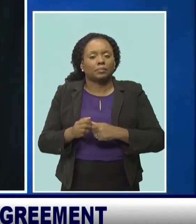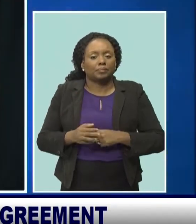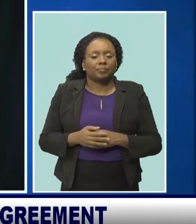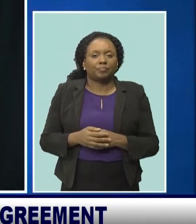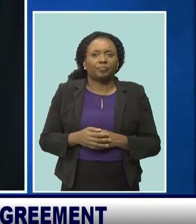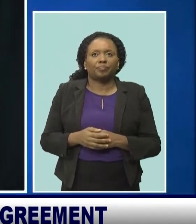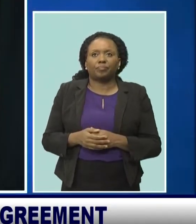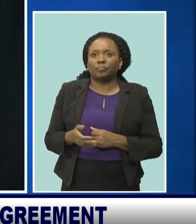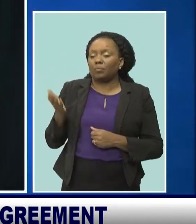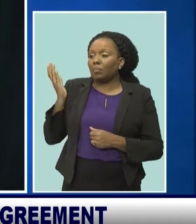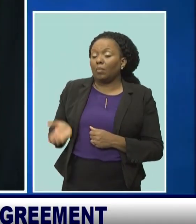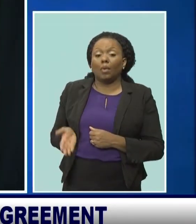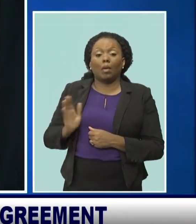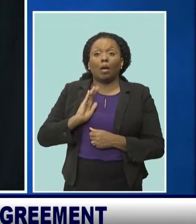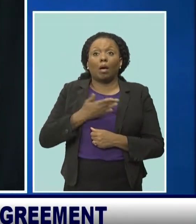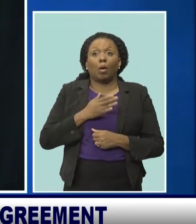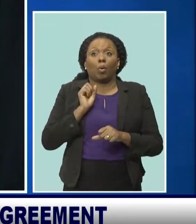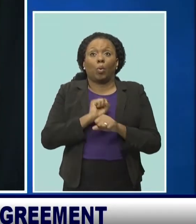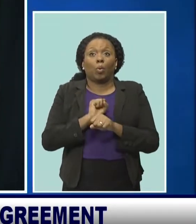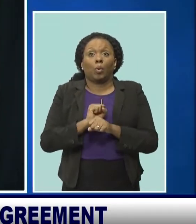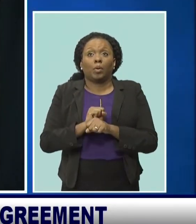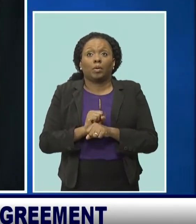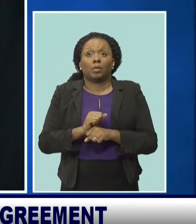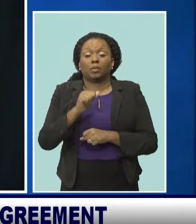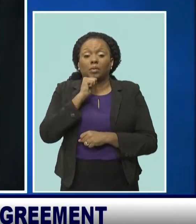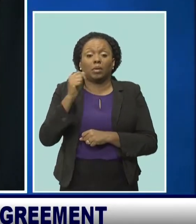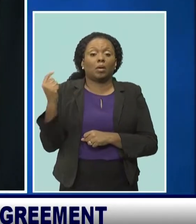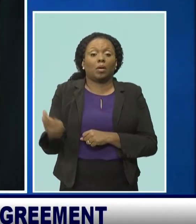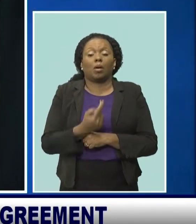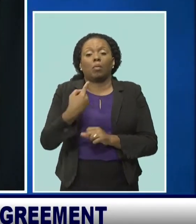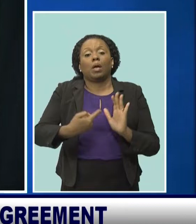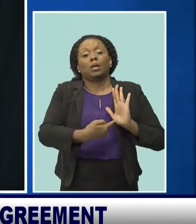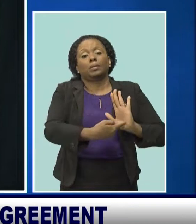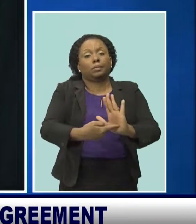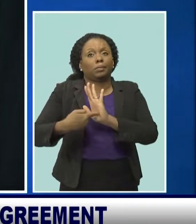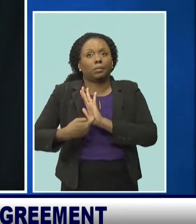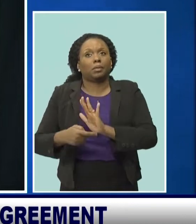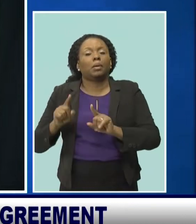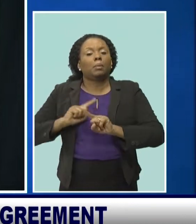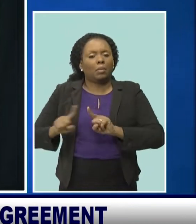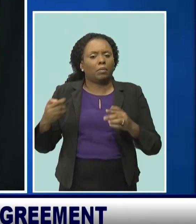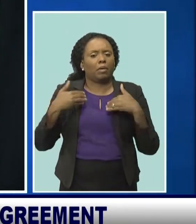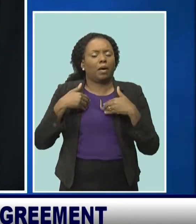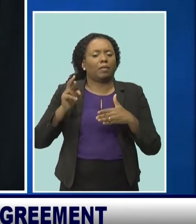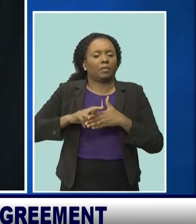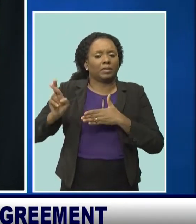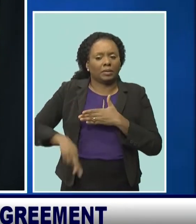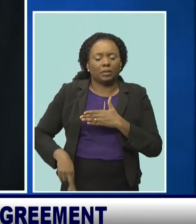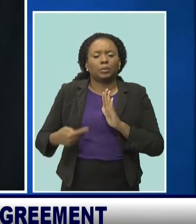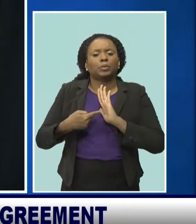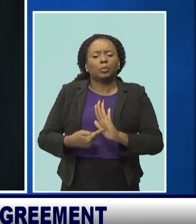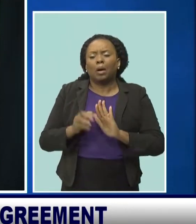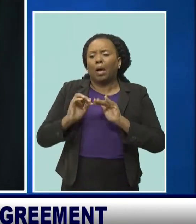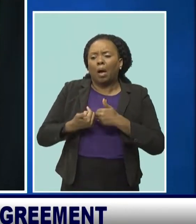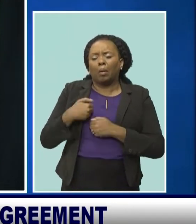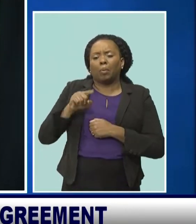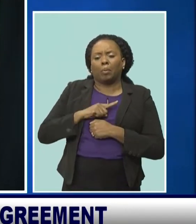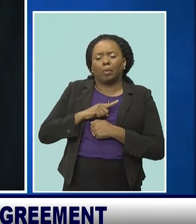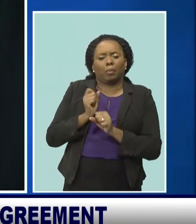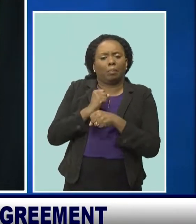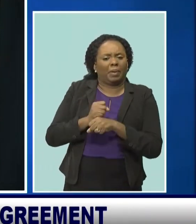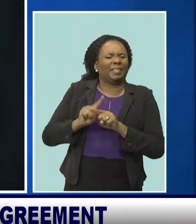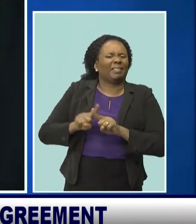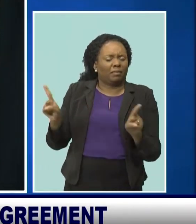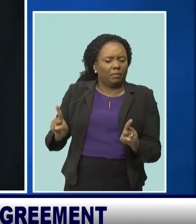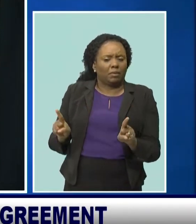work we do may not always make the headlines, but we have the results to show how we make a difference in the lives of the